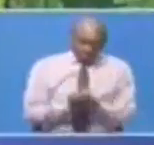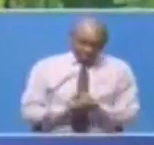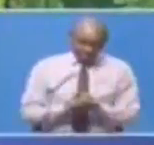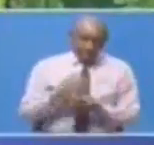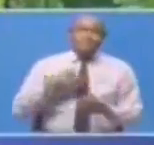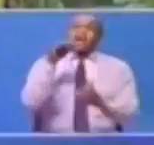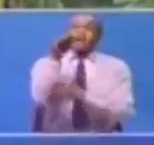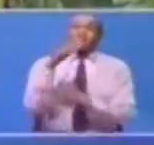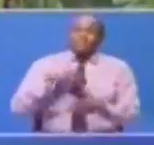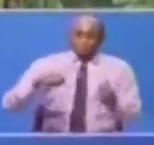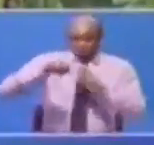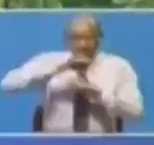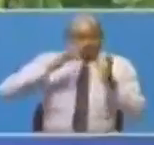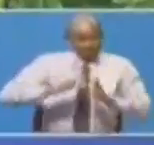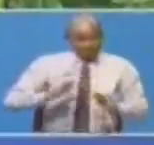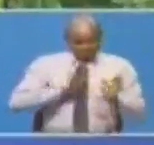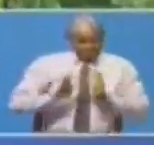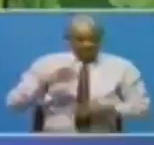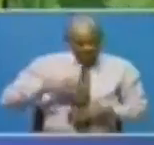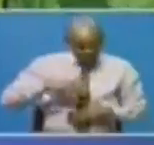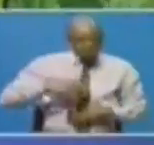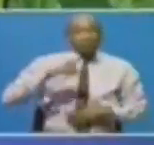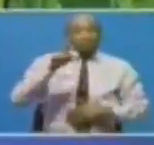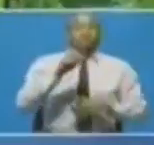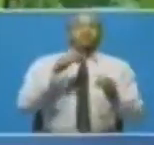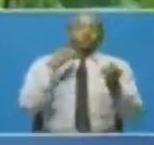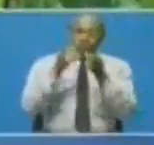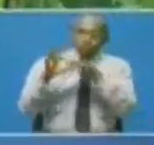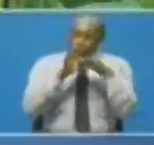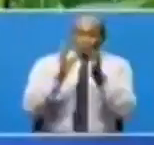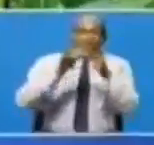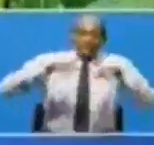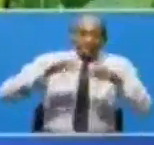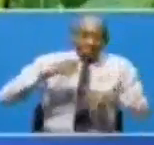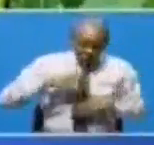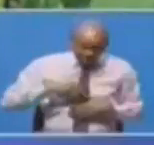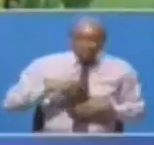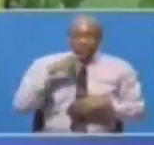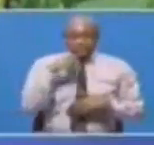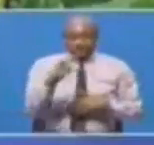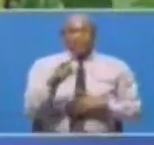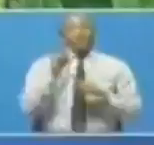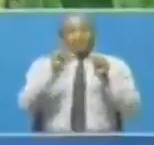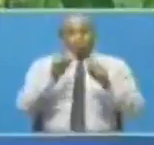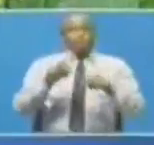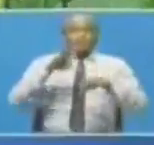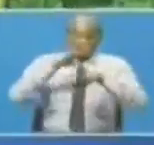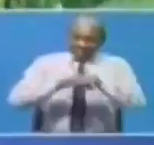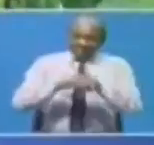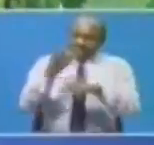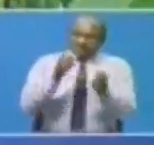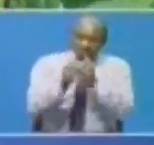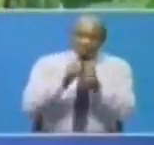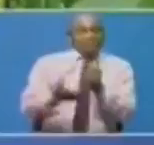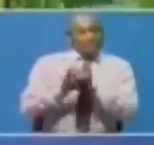wale wanasayansi washirikiane na wenye wanahusika na agriculture will lift the ban up so that we can get something that will